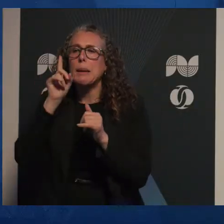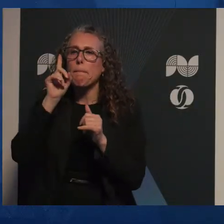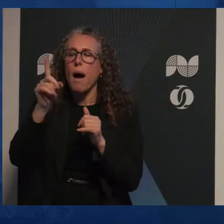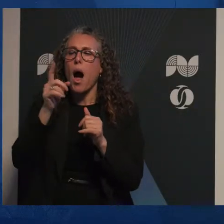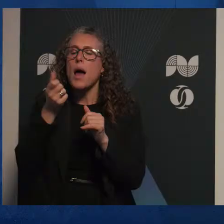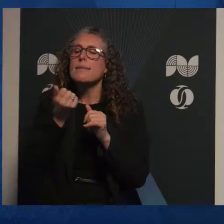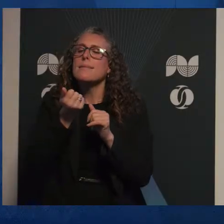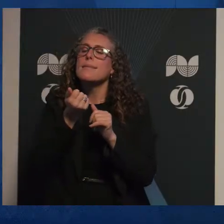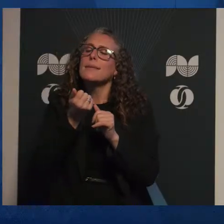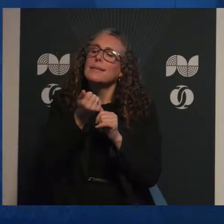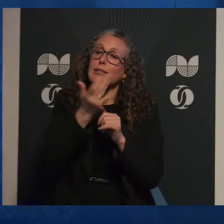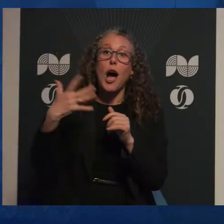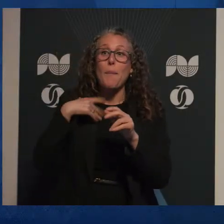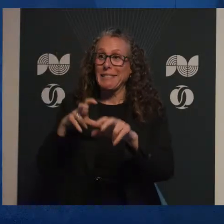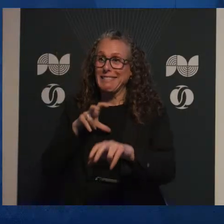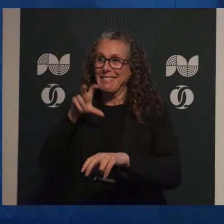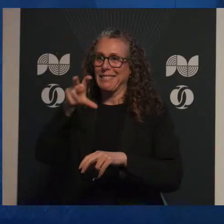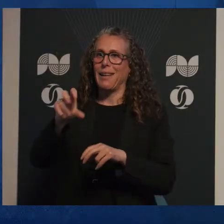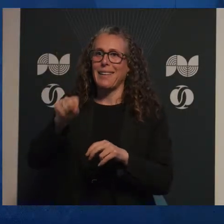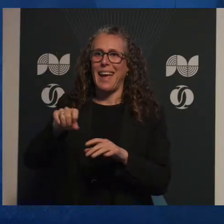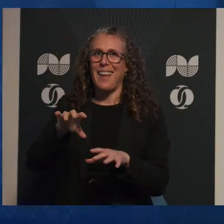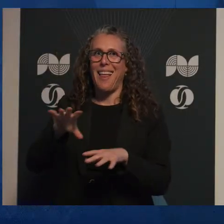that occasionally can otherwise creep in.